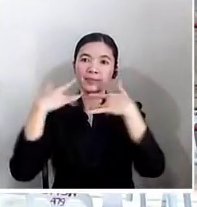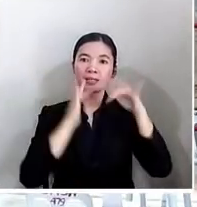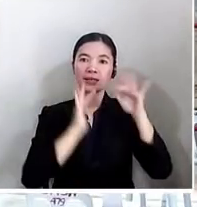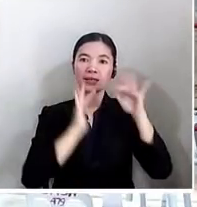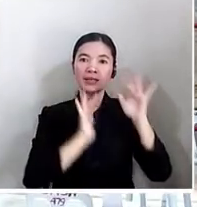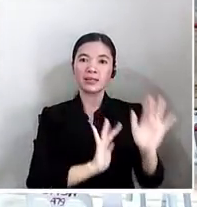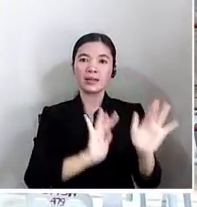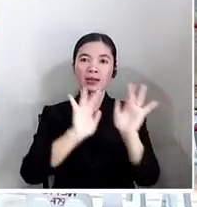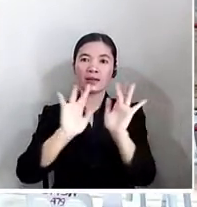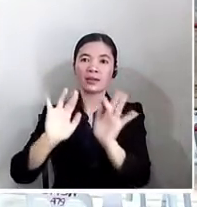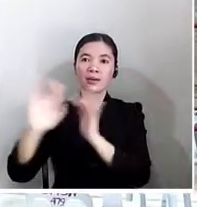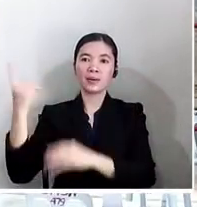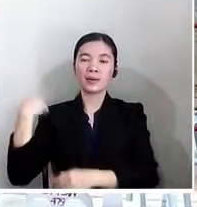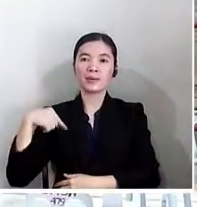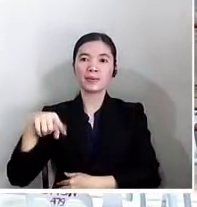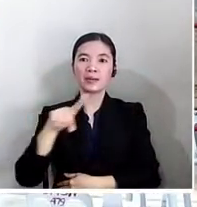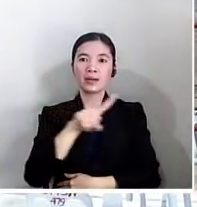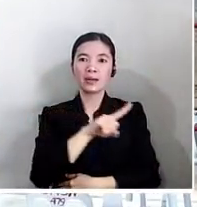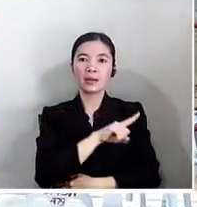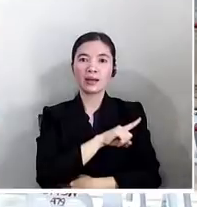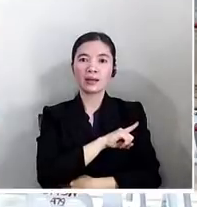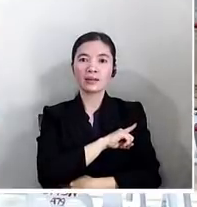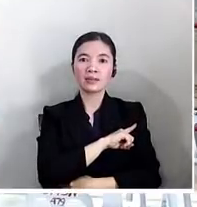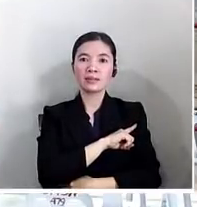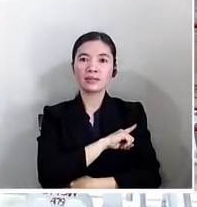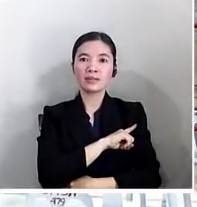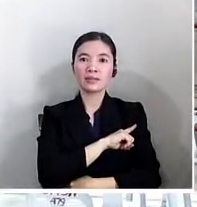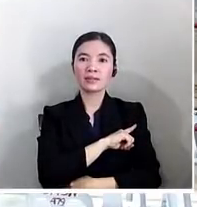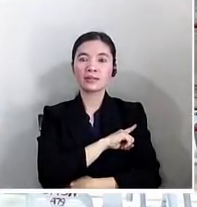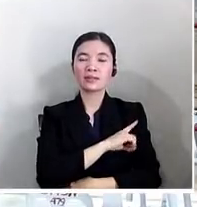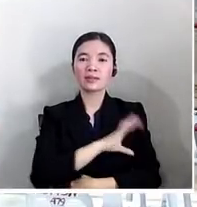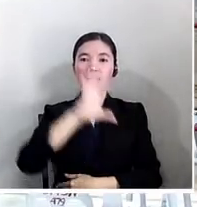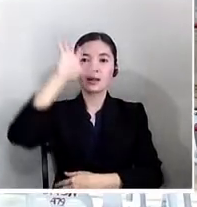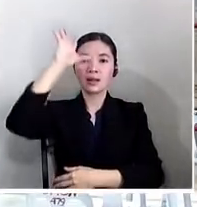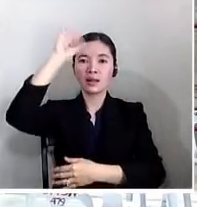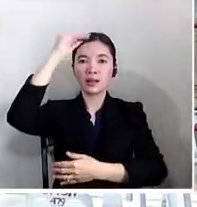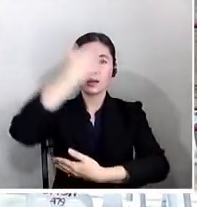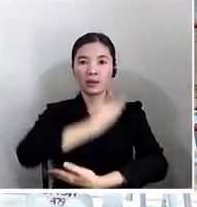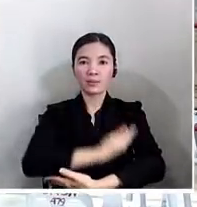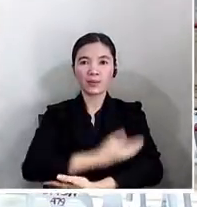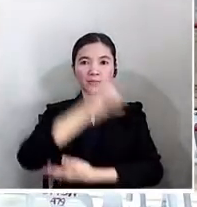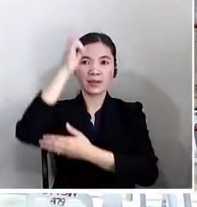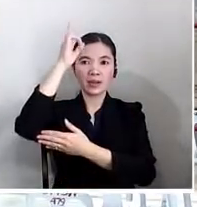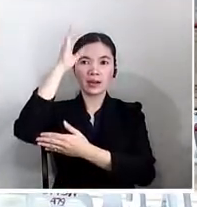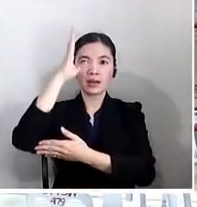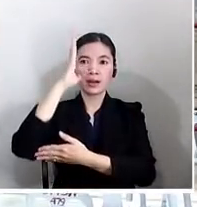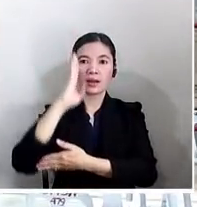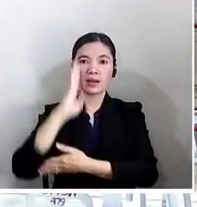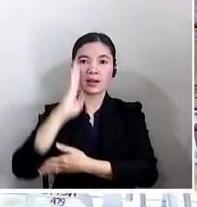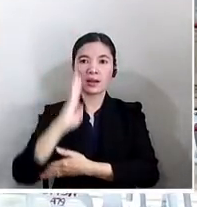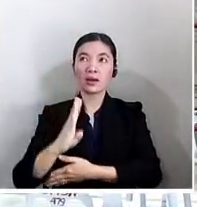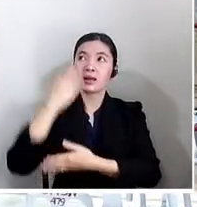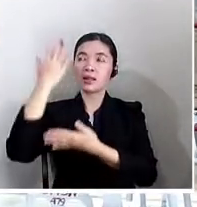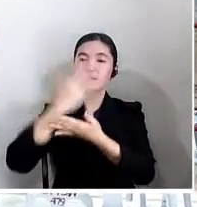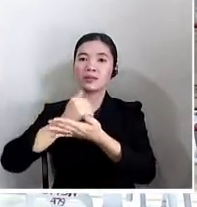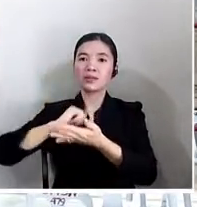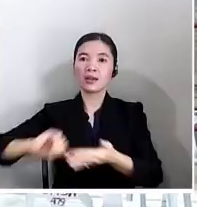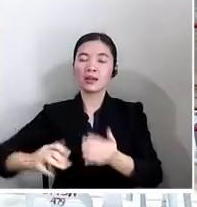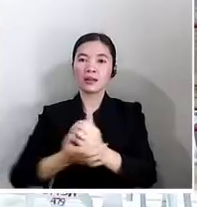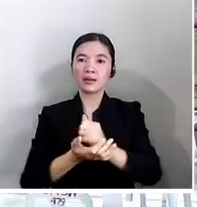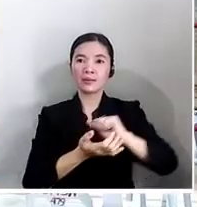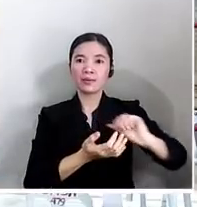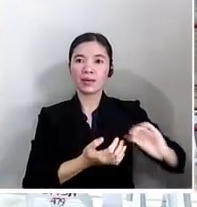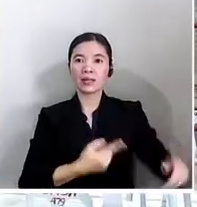mercy on us. Lamb of God, take away